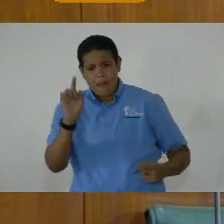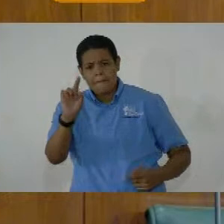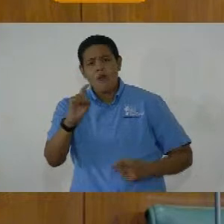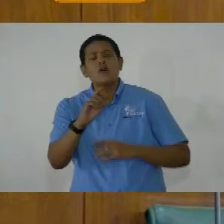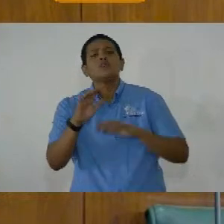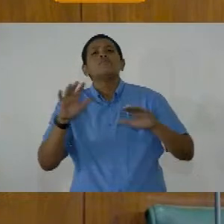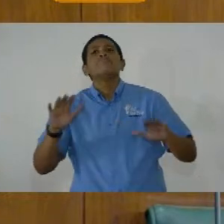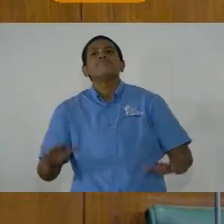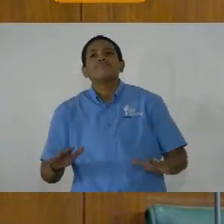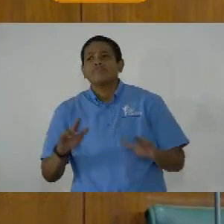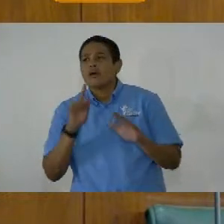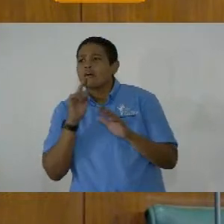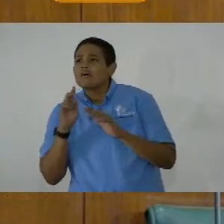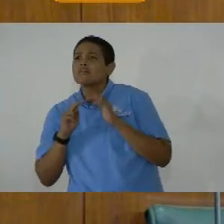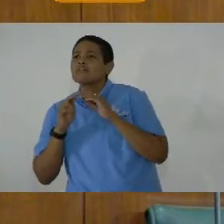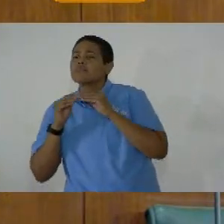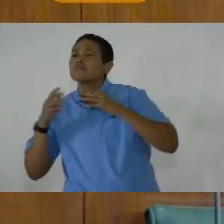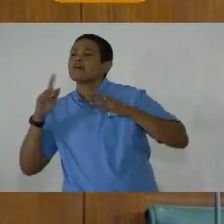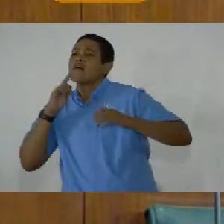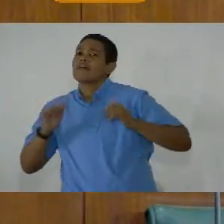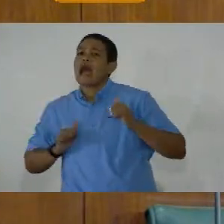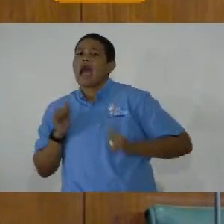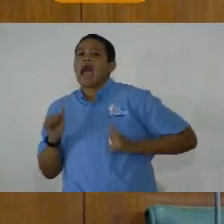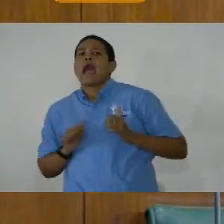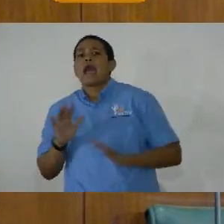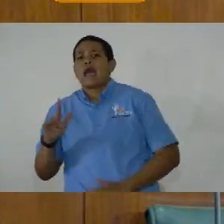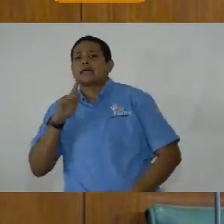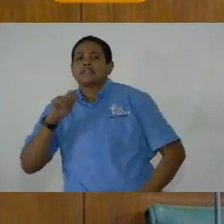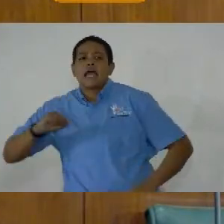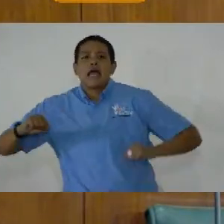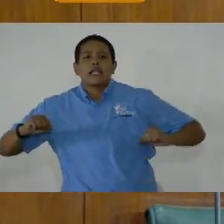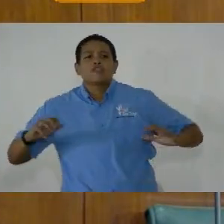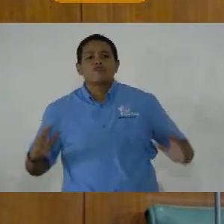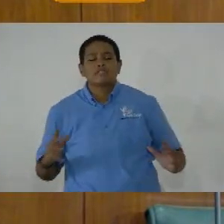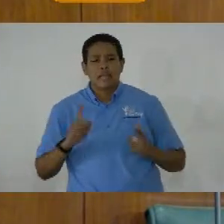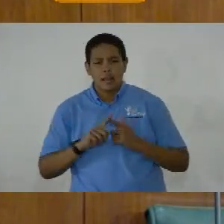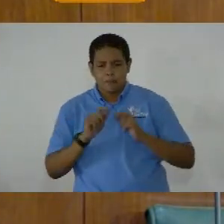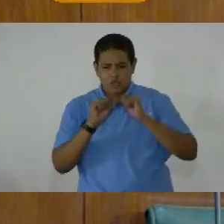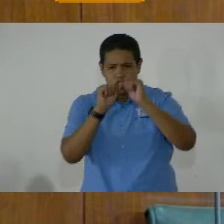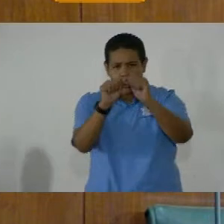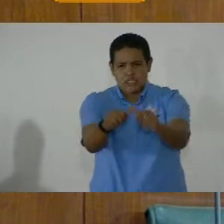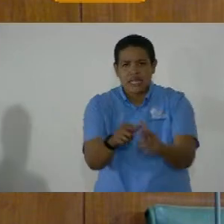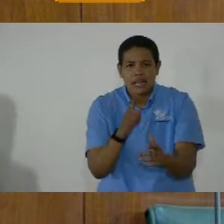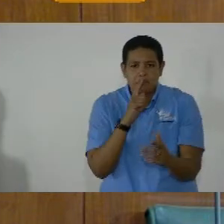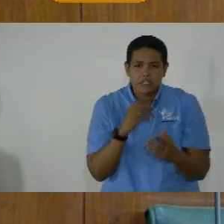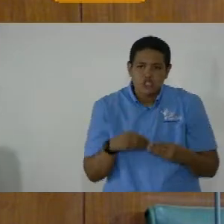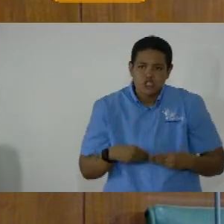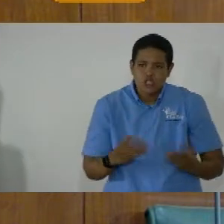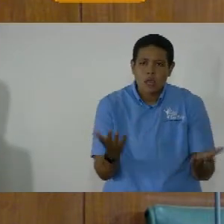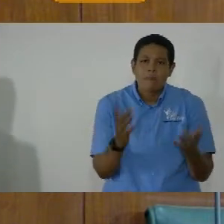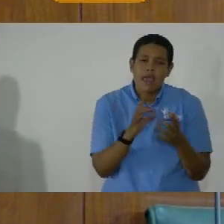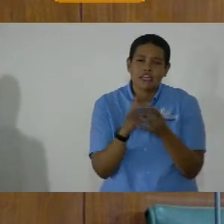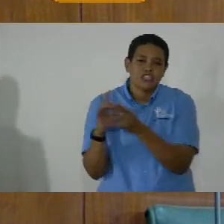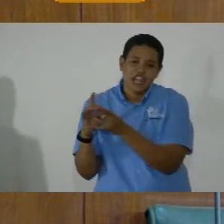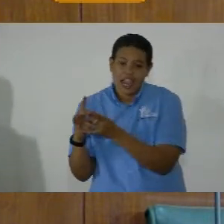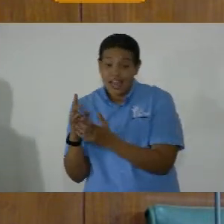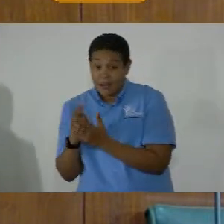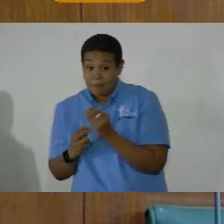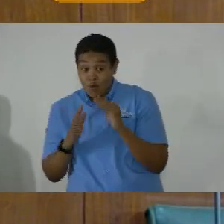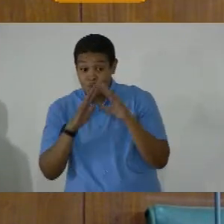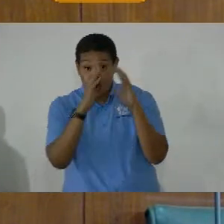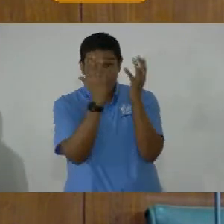rest on the building of an agile, resilient, and sustainable supply chain, both